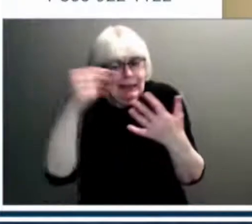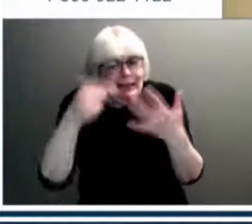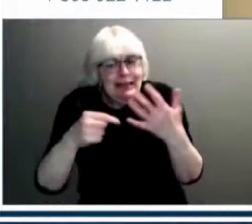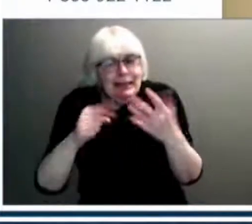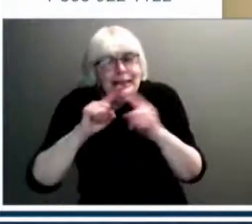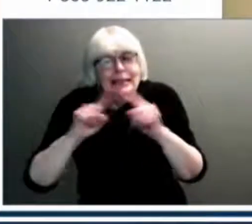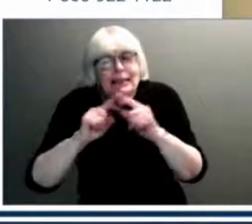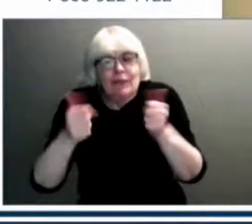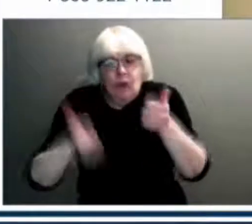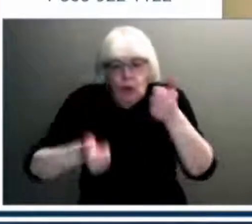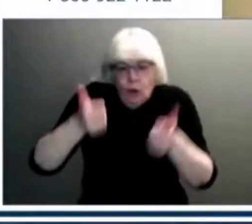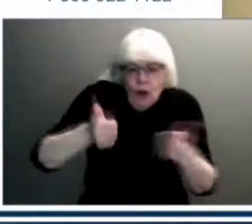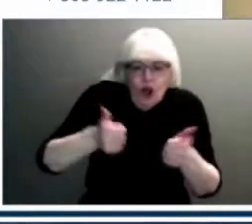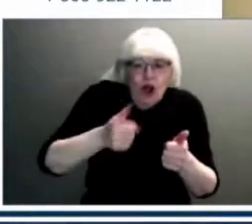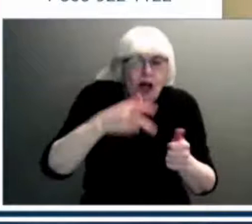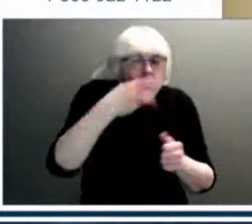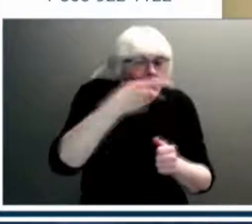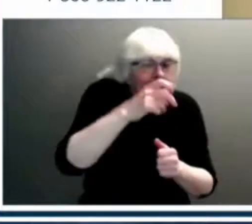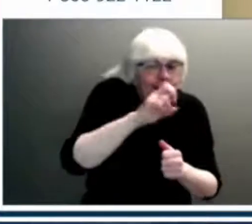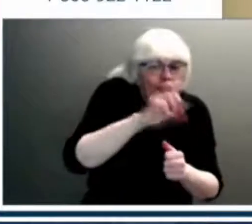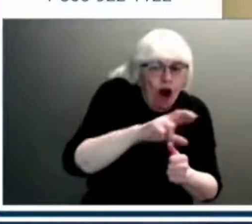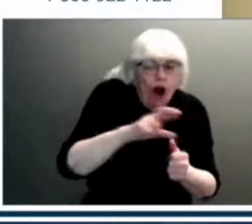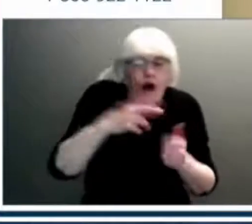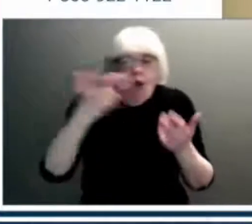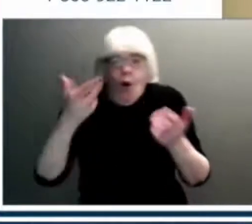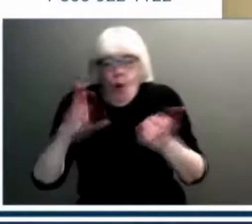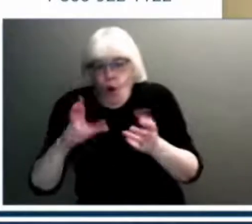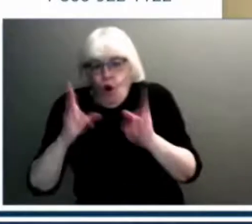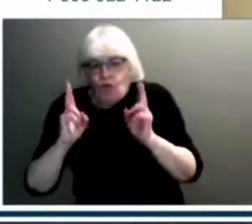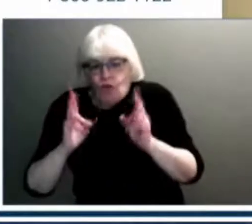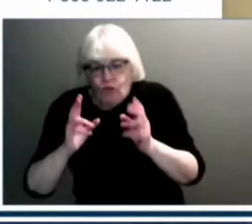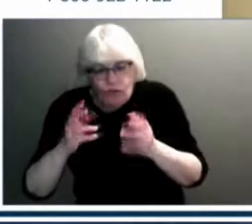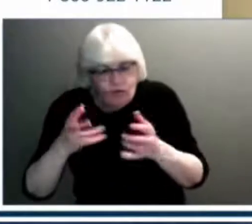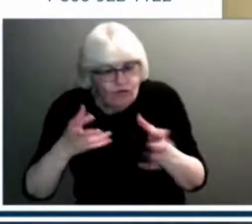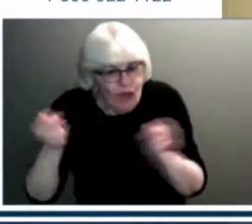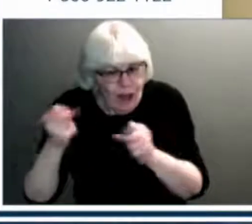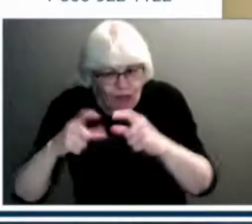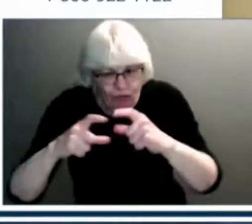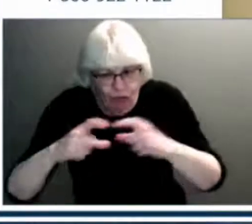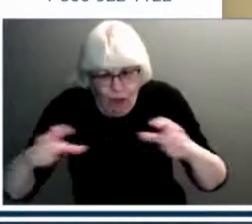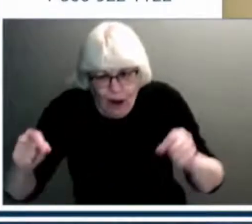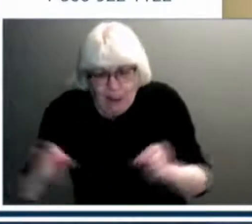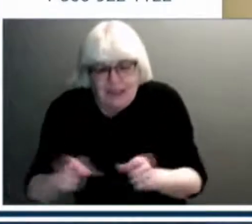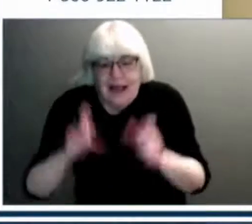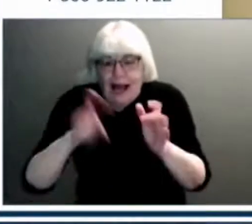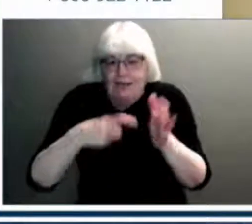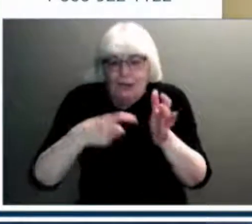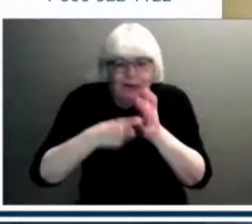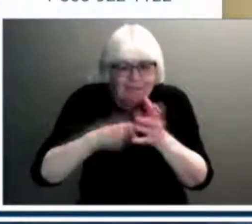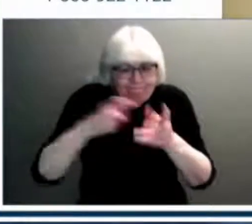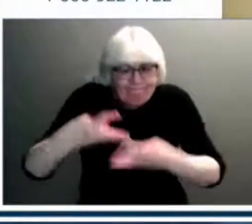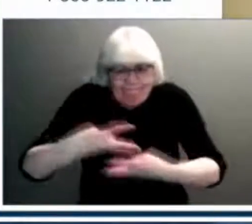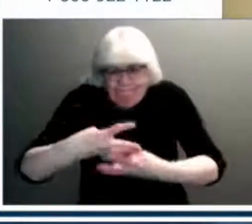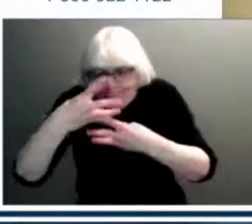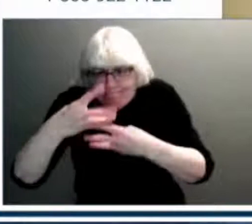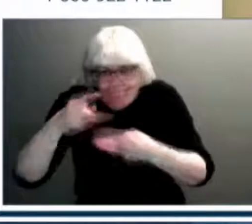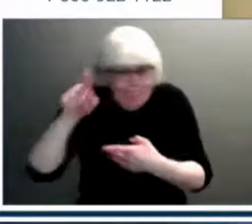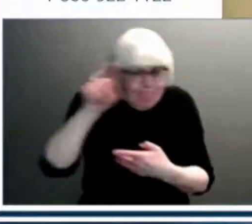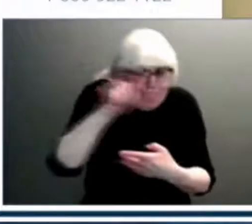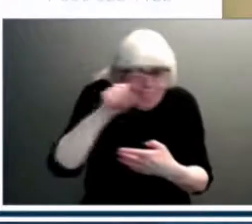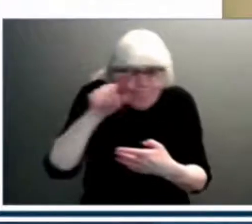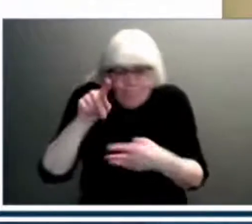requirement before you go to actually get a PCR test or pick up rapid test kits. The address